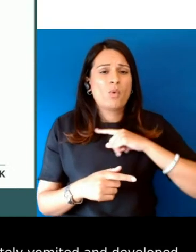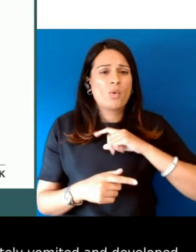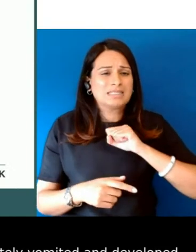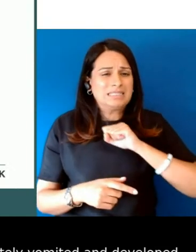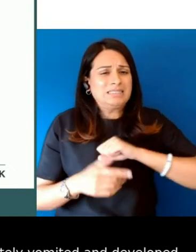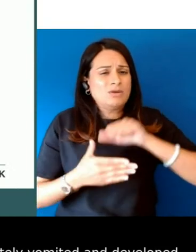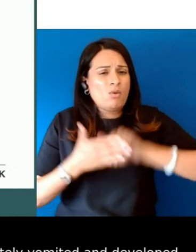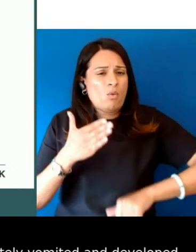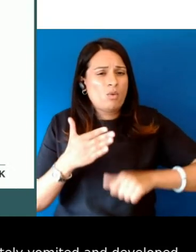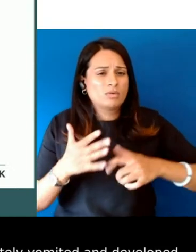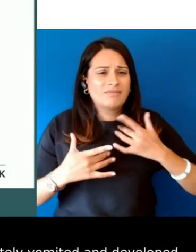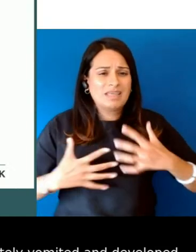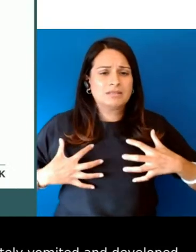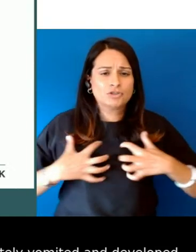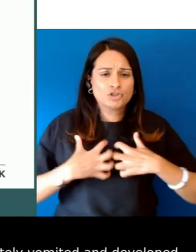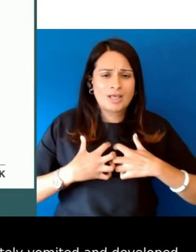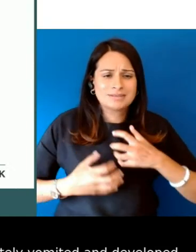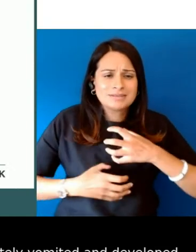his